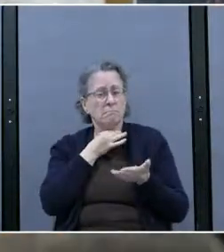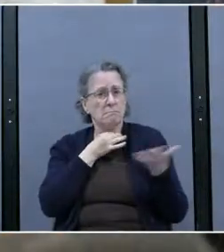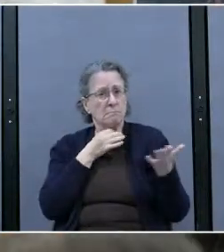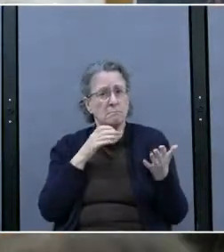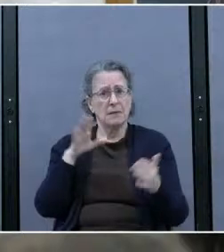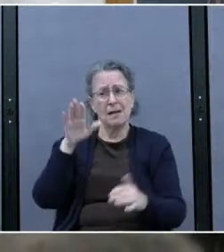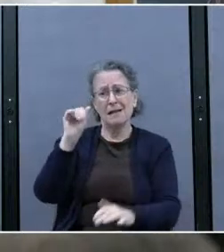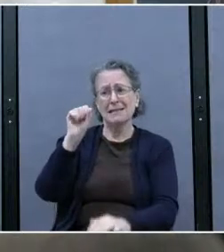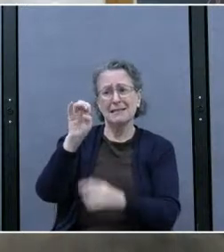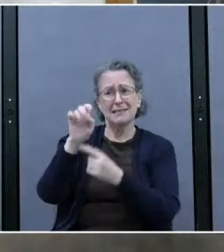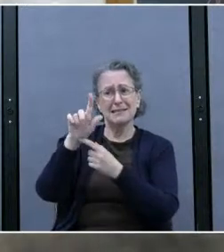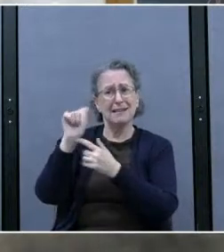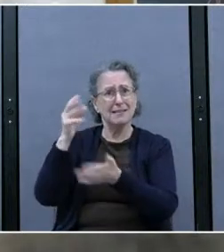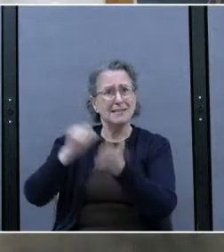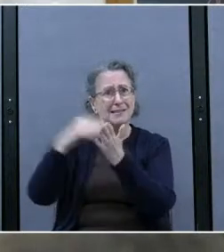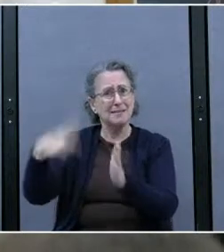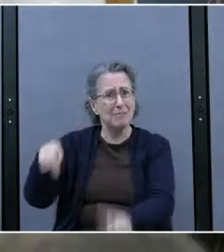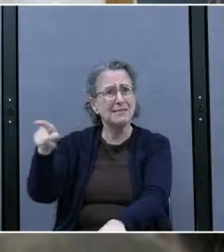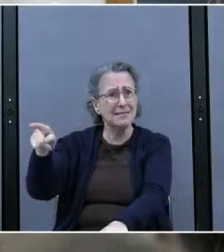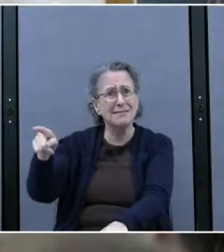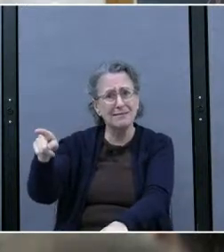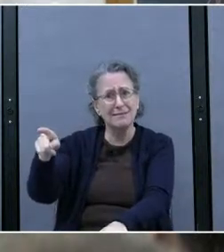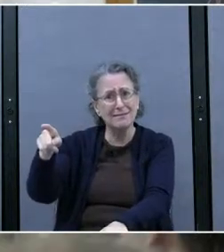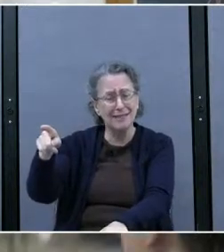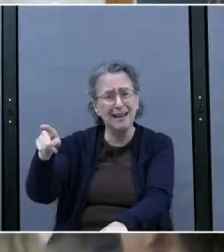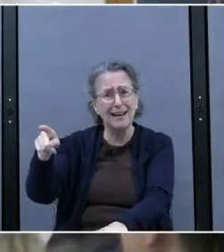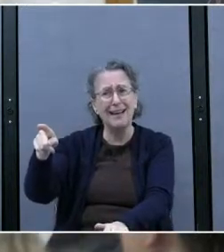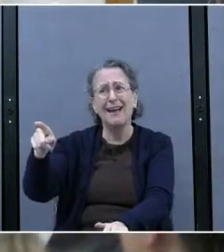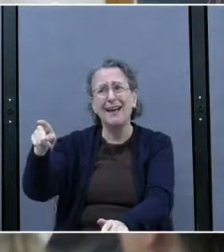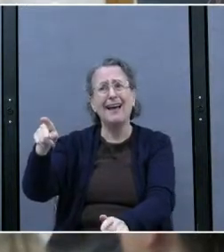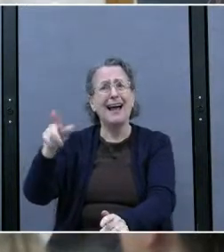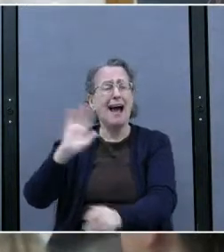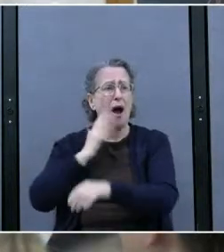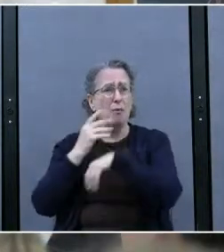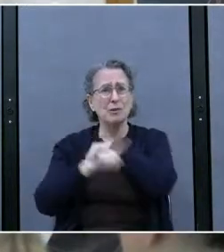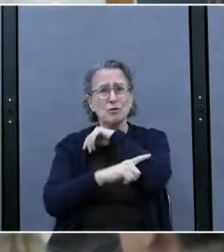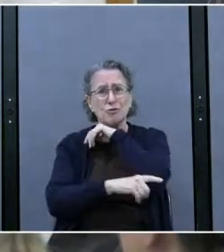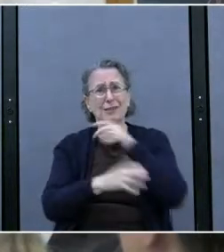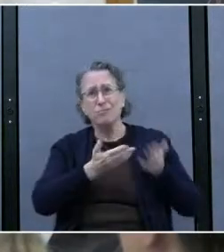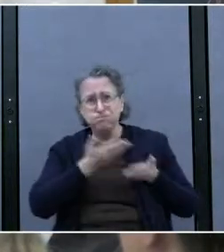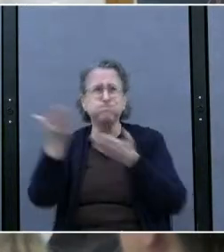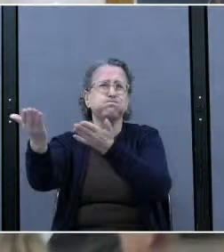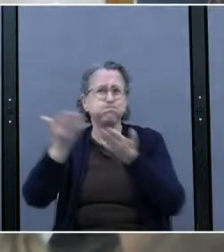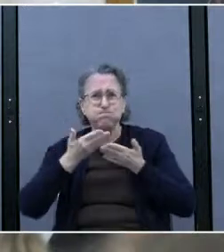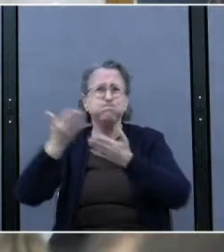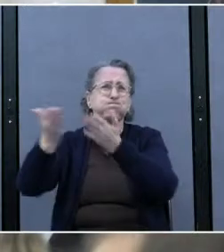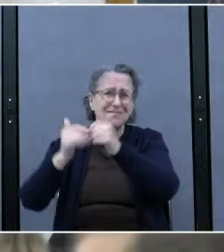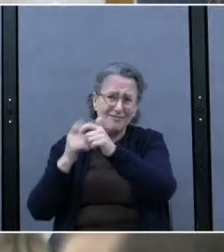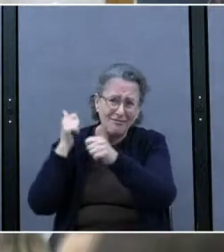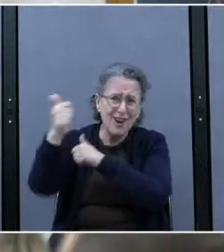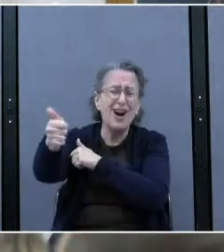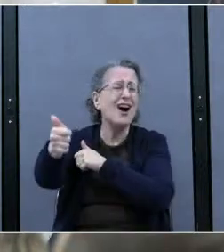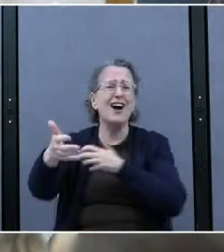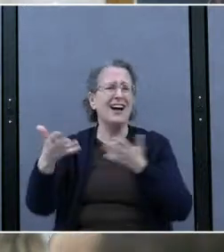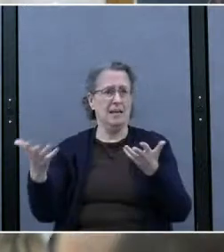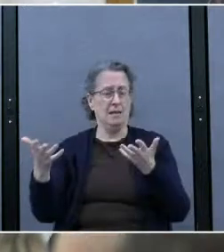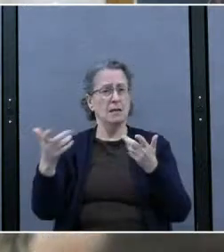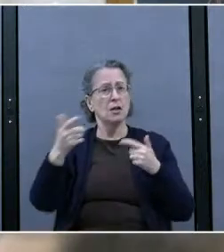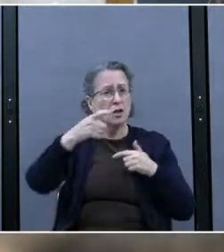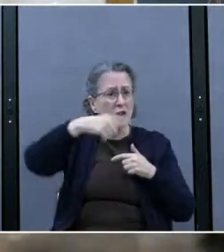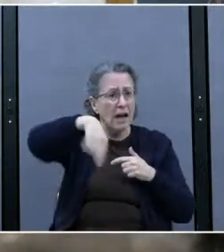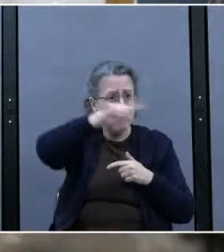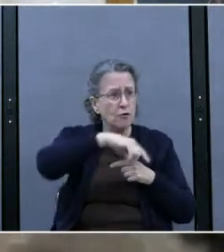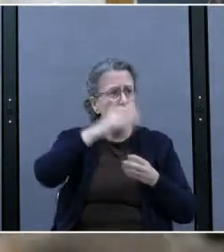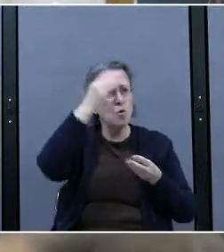than we really want to pay for, hauling all of our trash to. Are we thinking of any other creative solutions? That's my question. It ends with a question